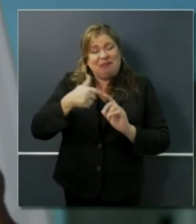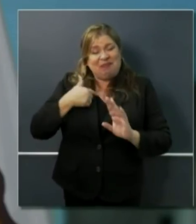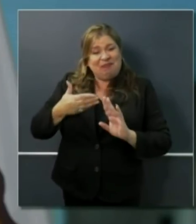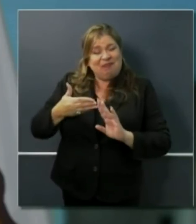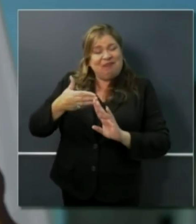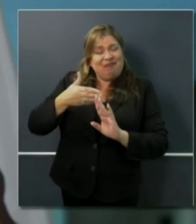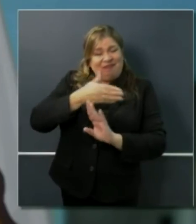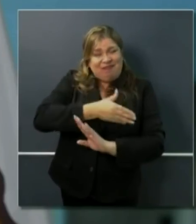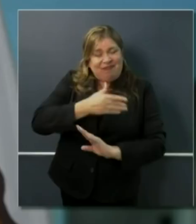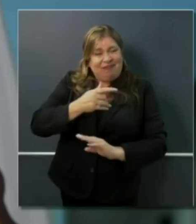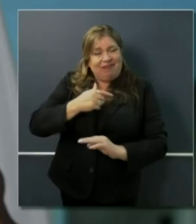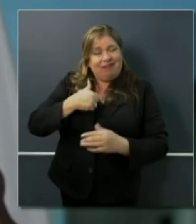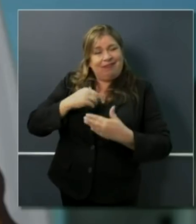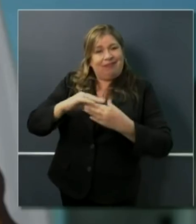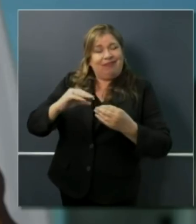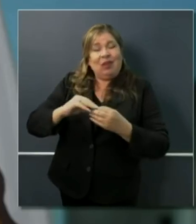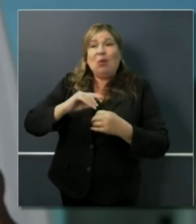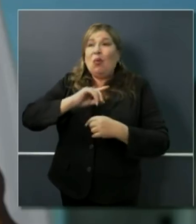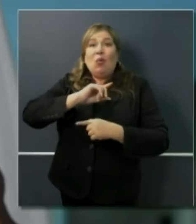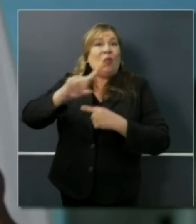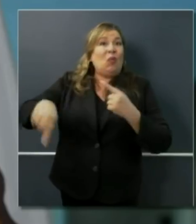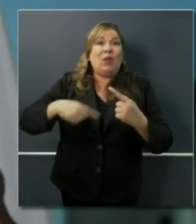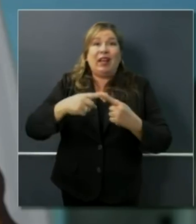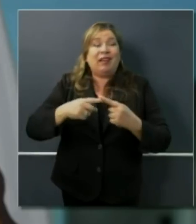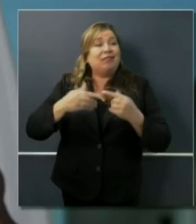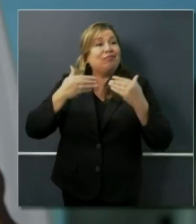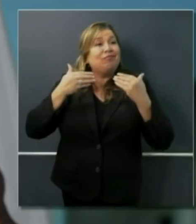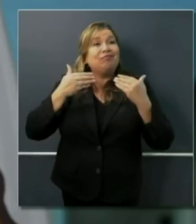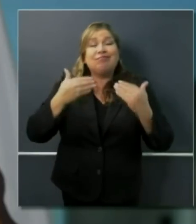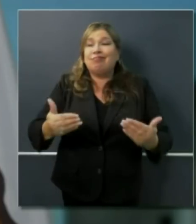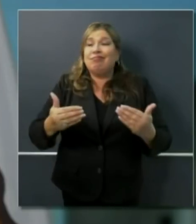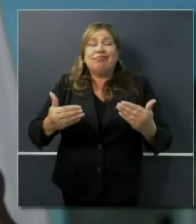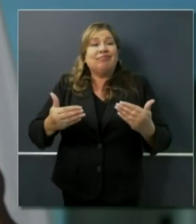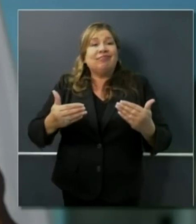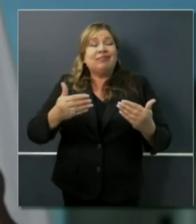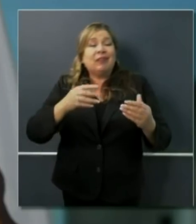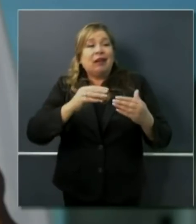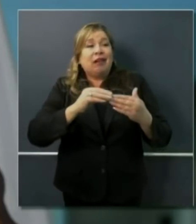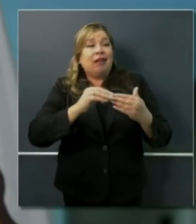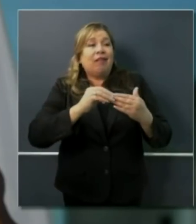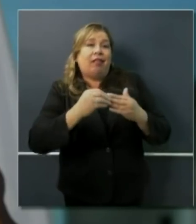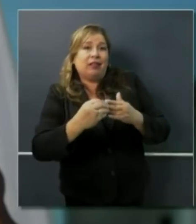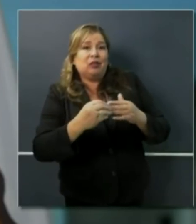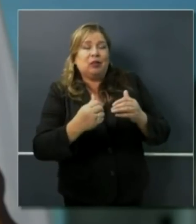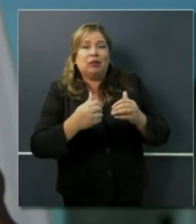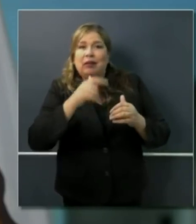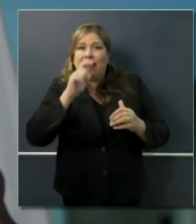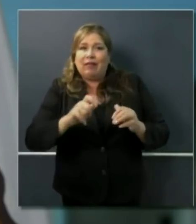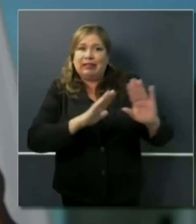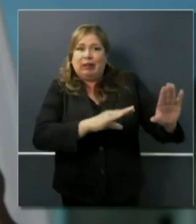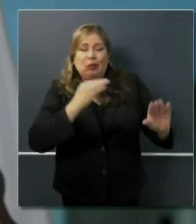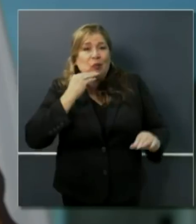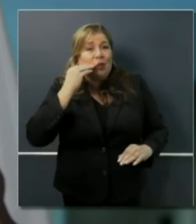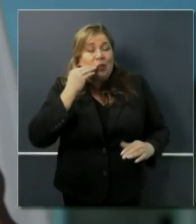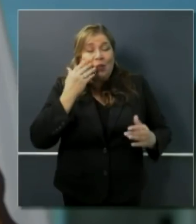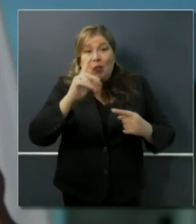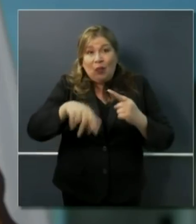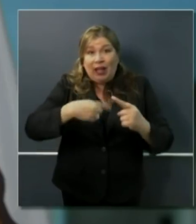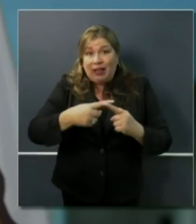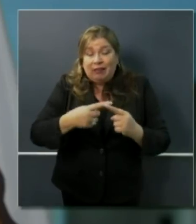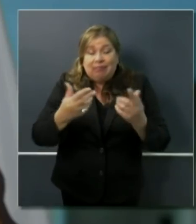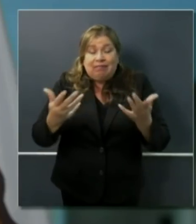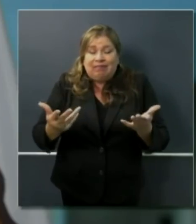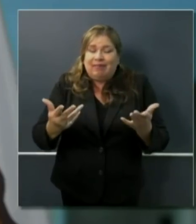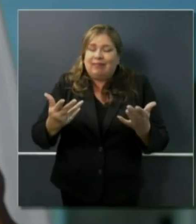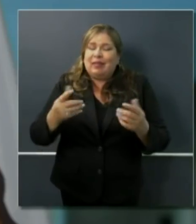moment ago, when do we think we can start to experience a loosening of the stay-at-home order, is predicated on 2